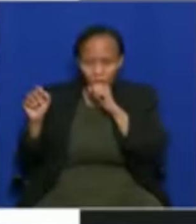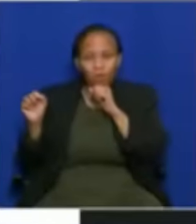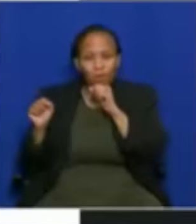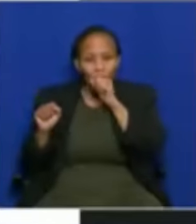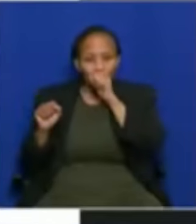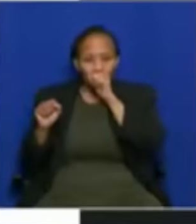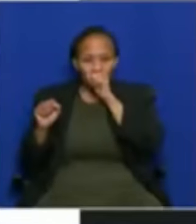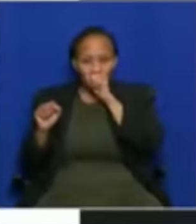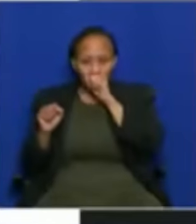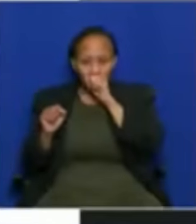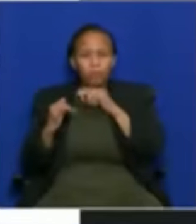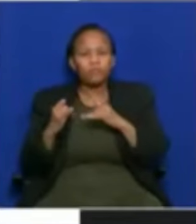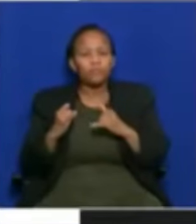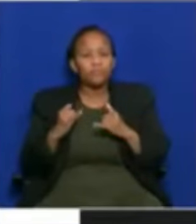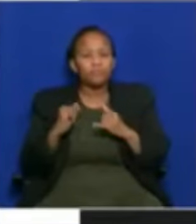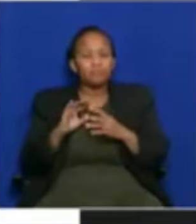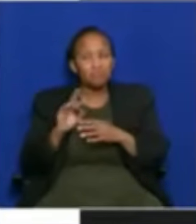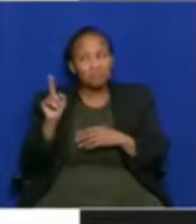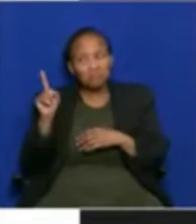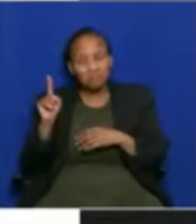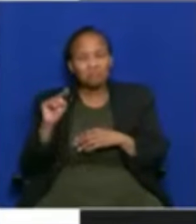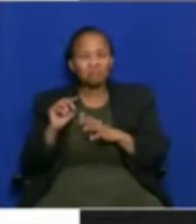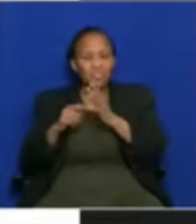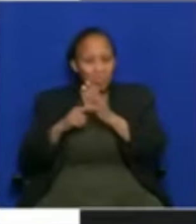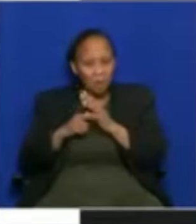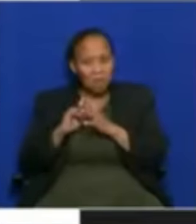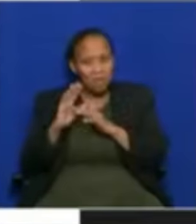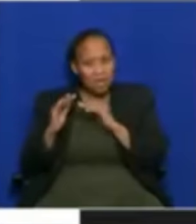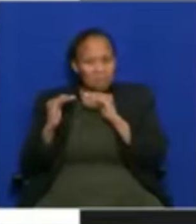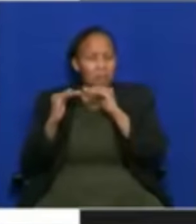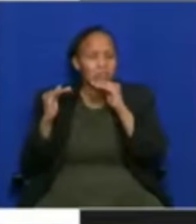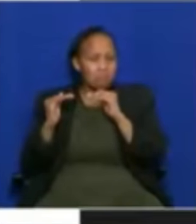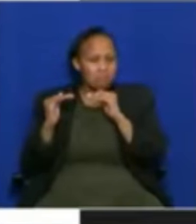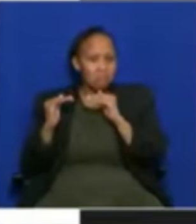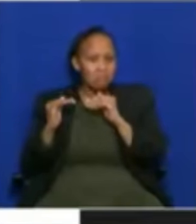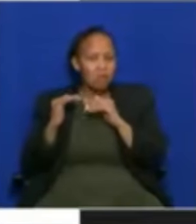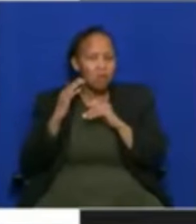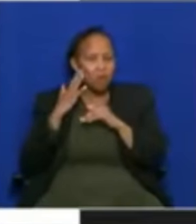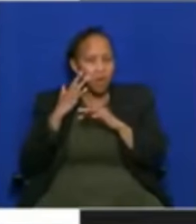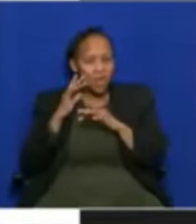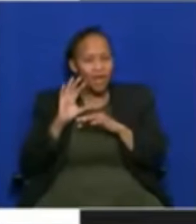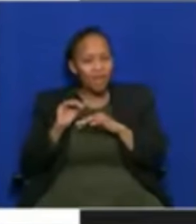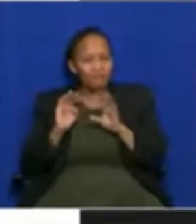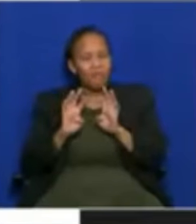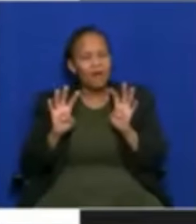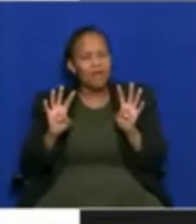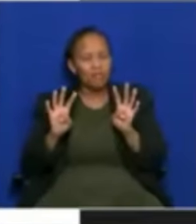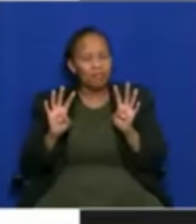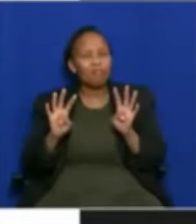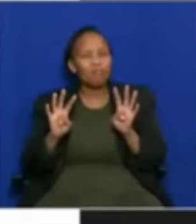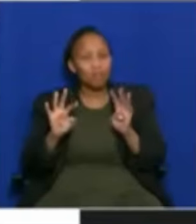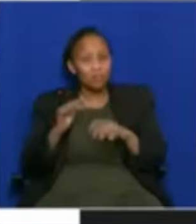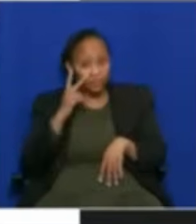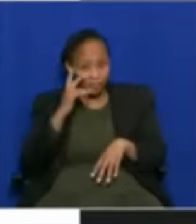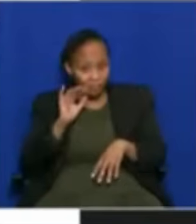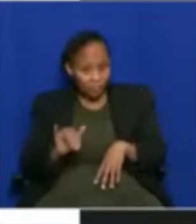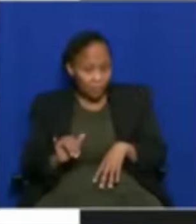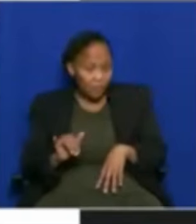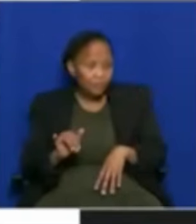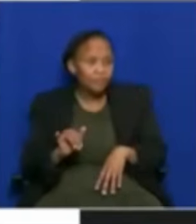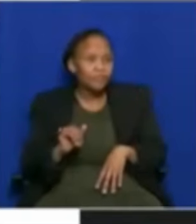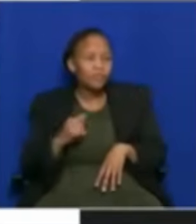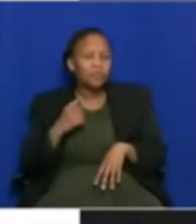all the requirements during the panel sittings. Do you see that? Yes. Now, my first question is, he says, I have viewed the file regarding